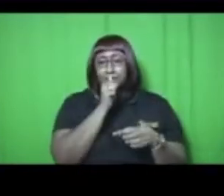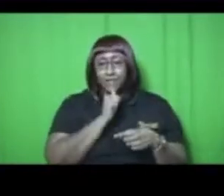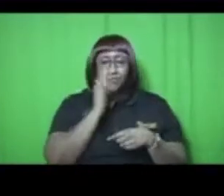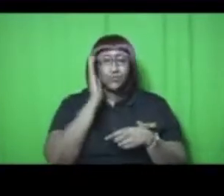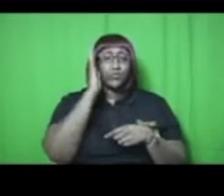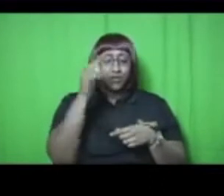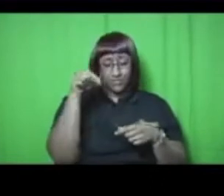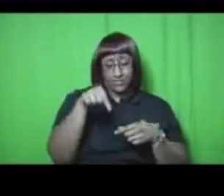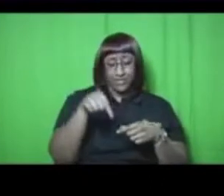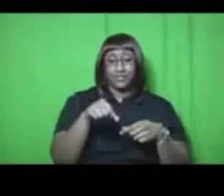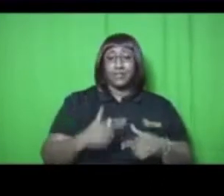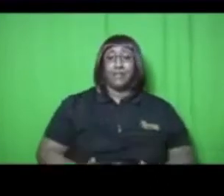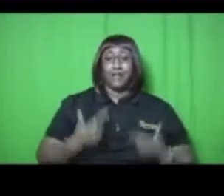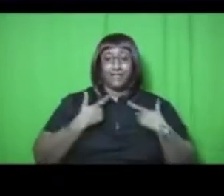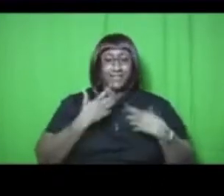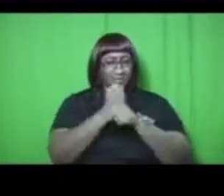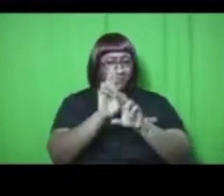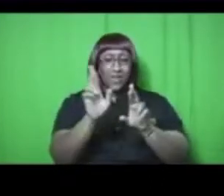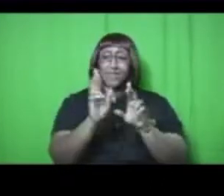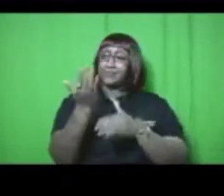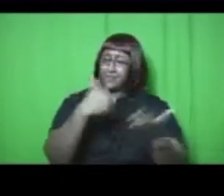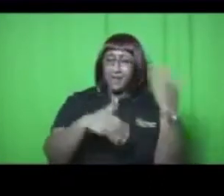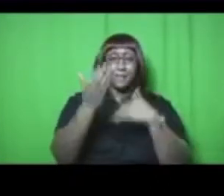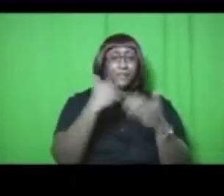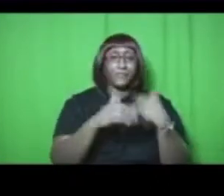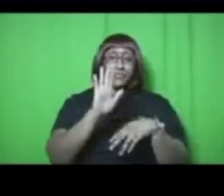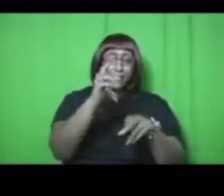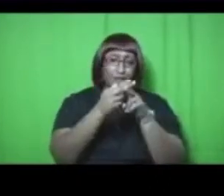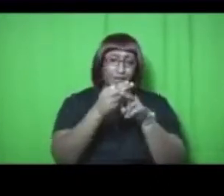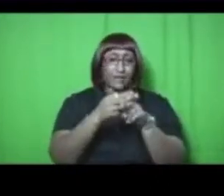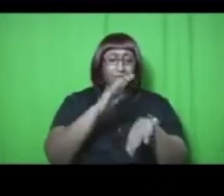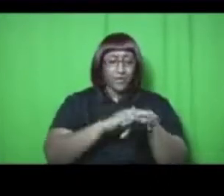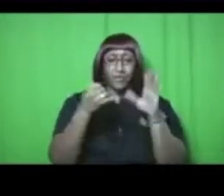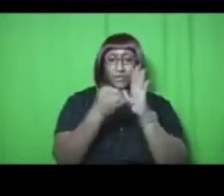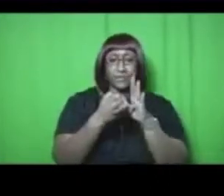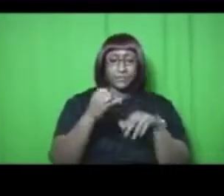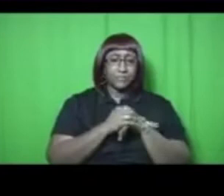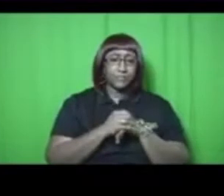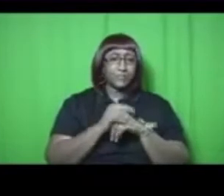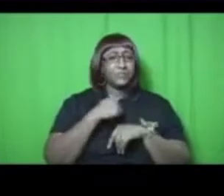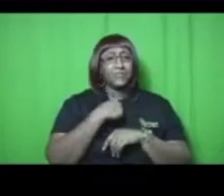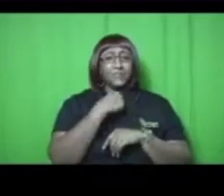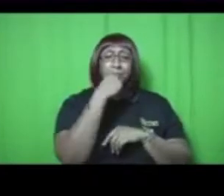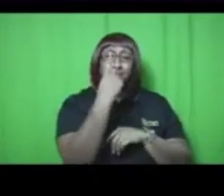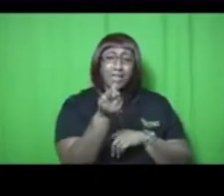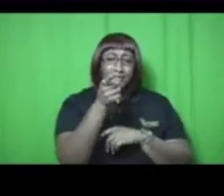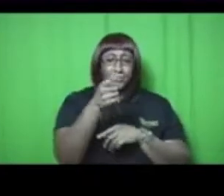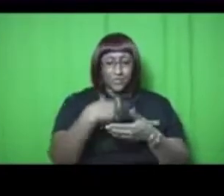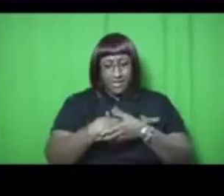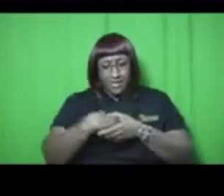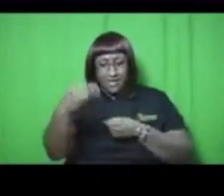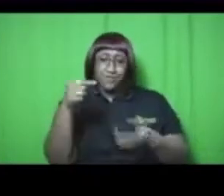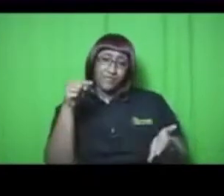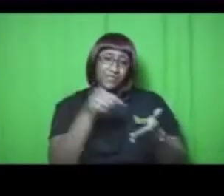In this life, get ready, it's coming. Adversity has your name on it, it's coming. But I'm telling you, out of